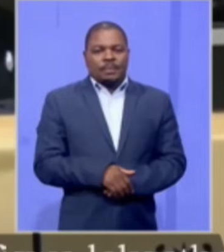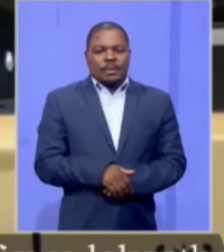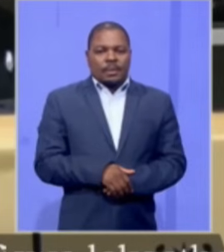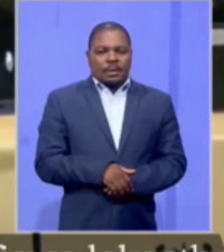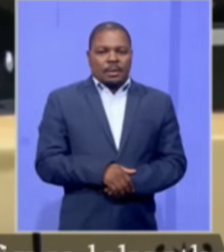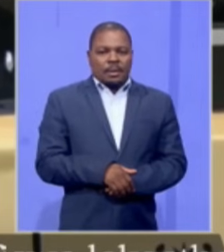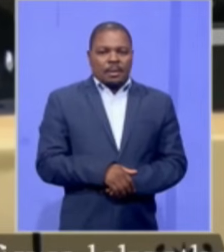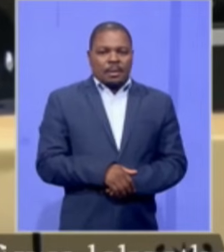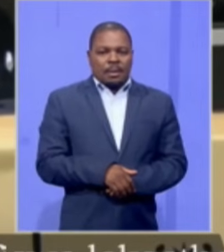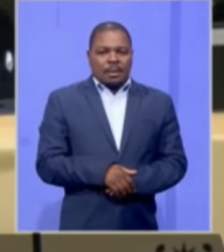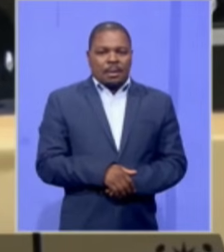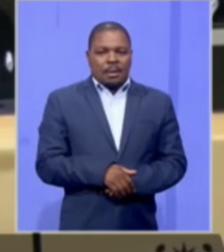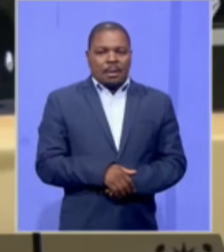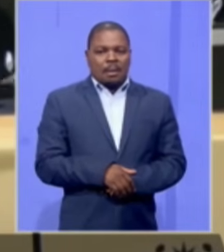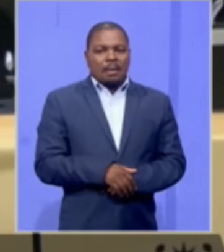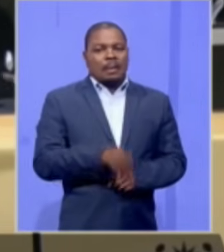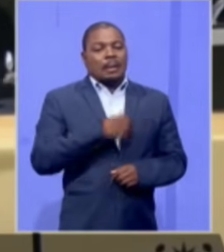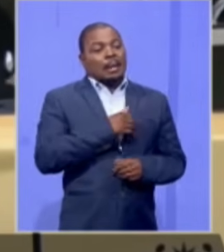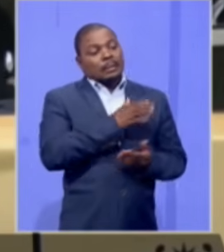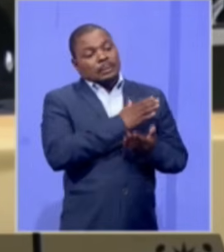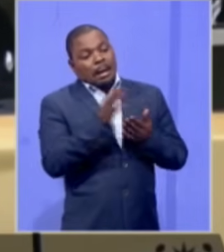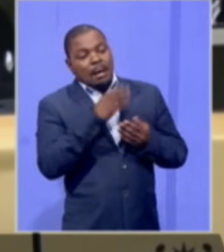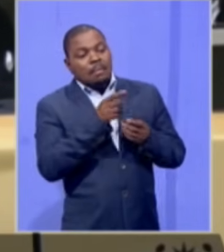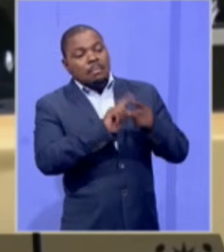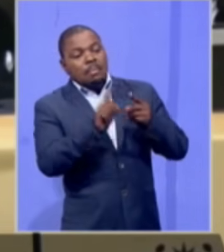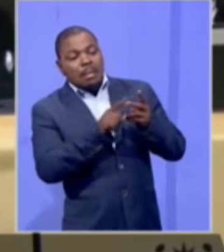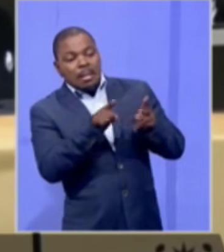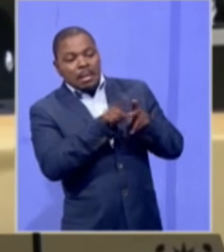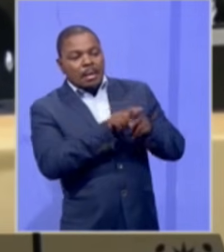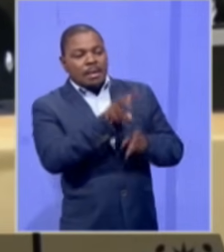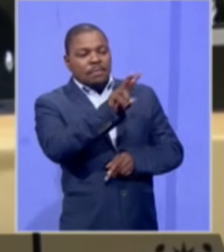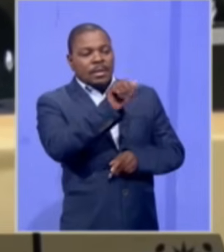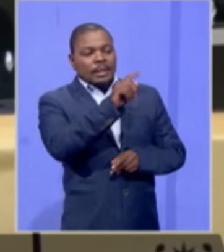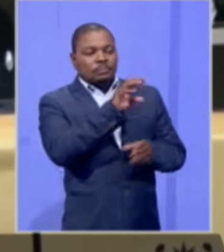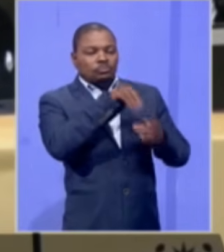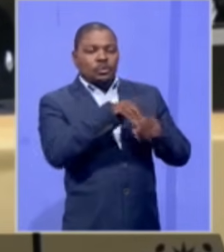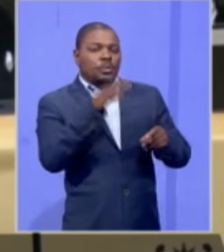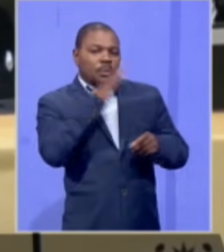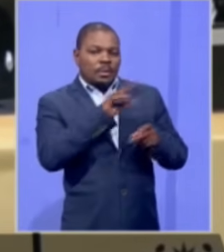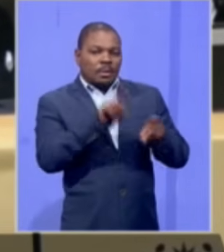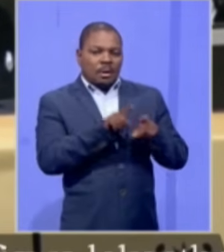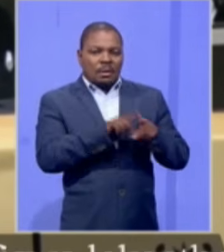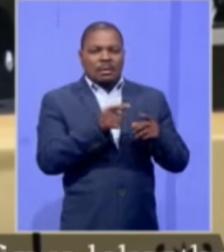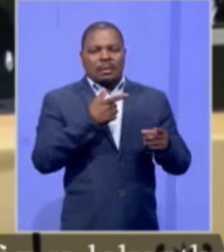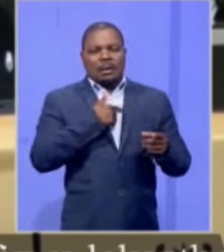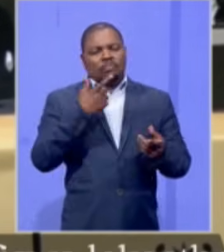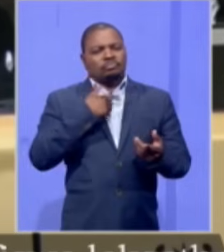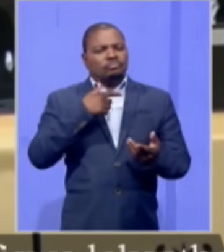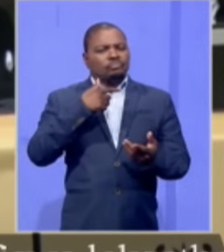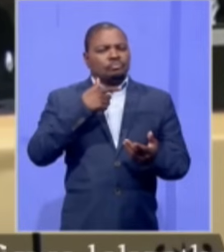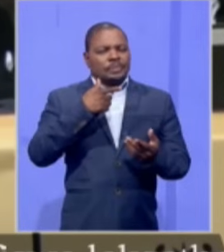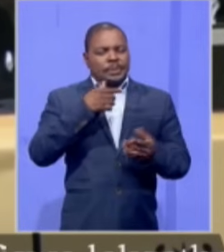Expanding the basket of zero-rated items to include vegetables, dairy liquid, blends,